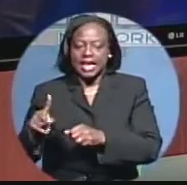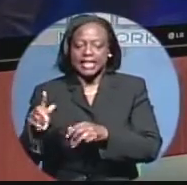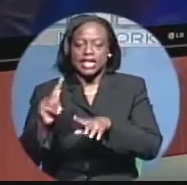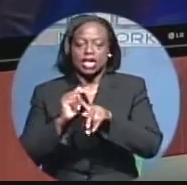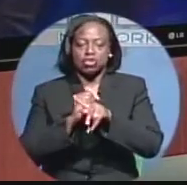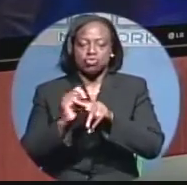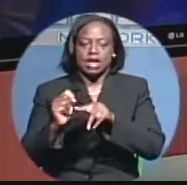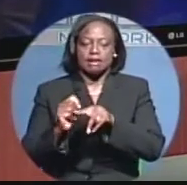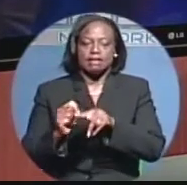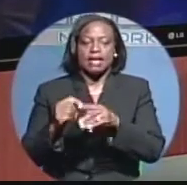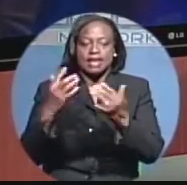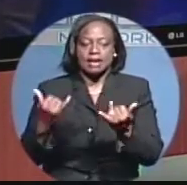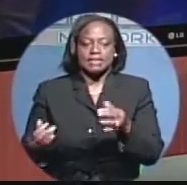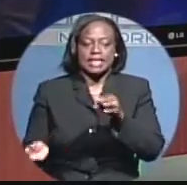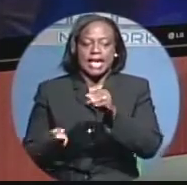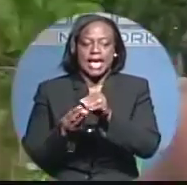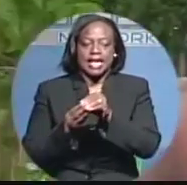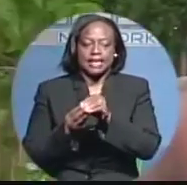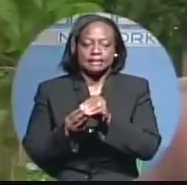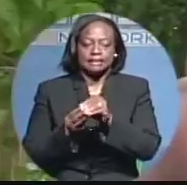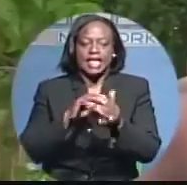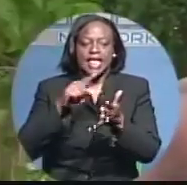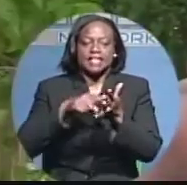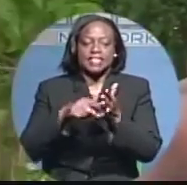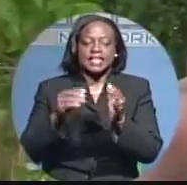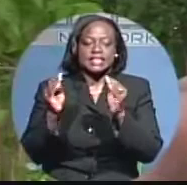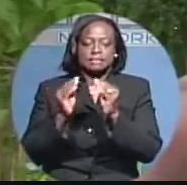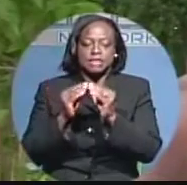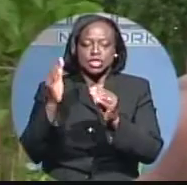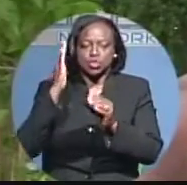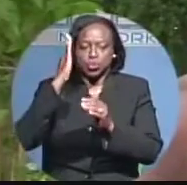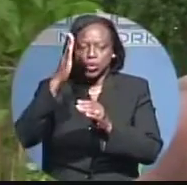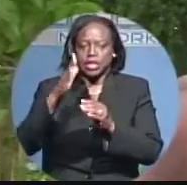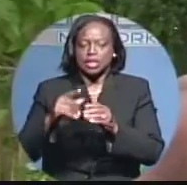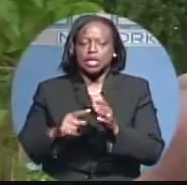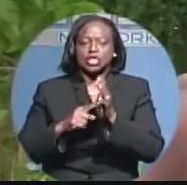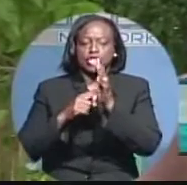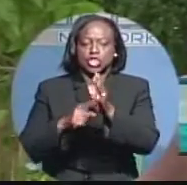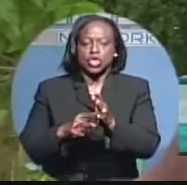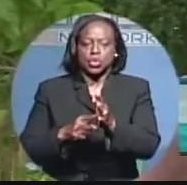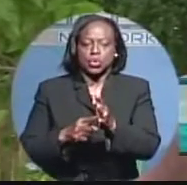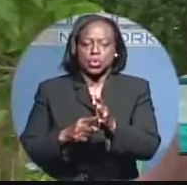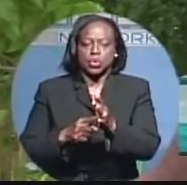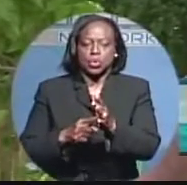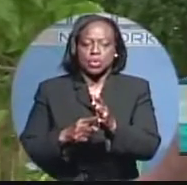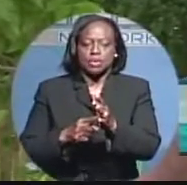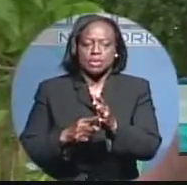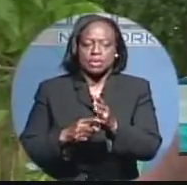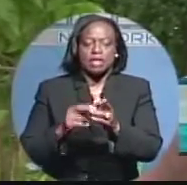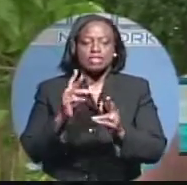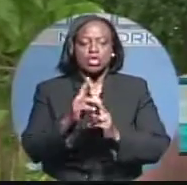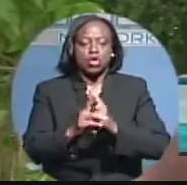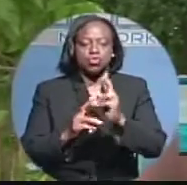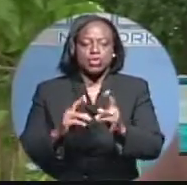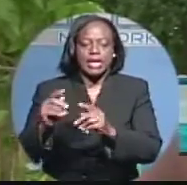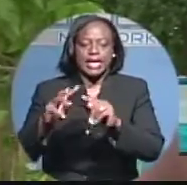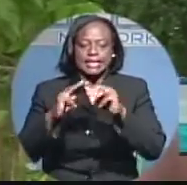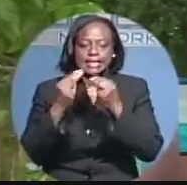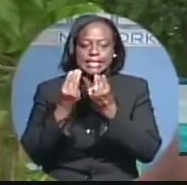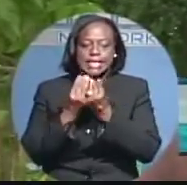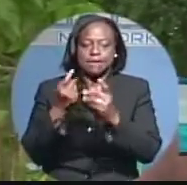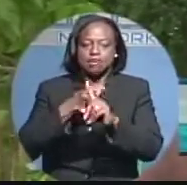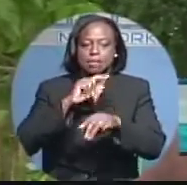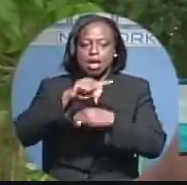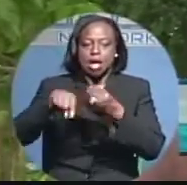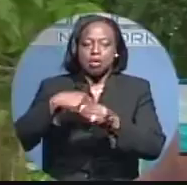has an added bonus. This meet will showcase some of the relay teams from really around the world that will be coming here